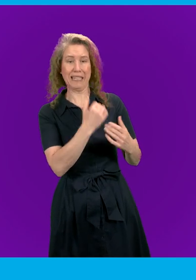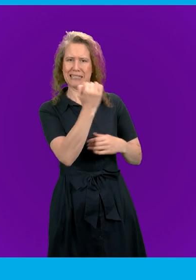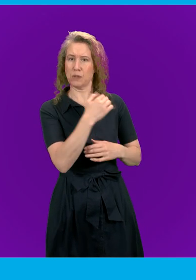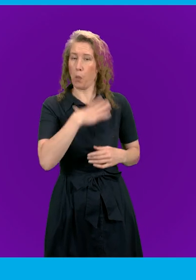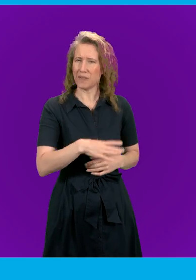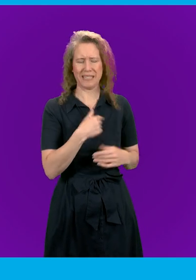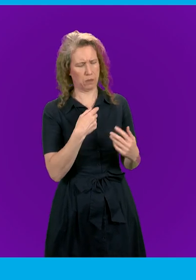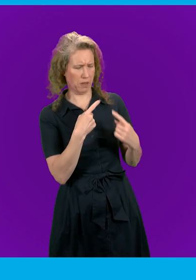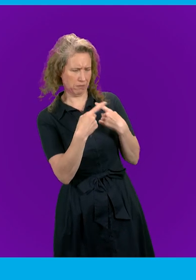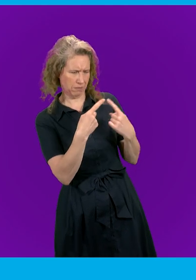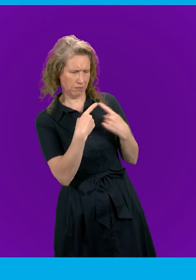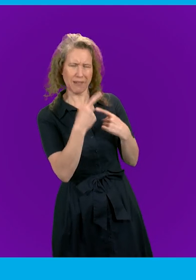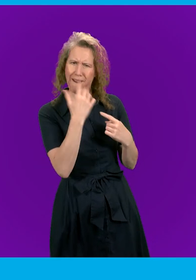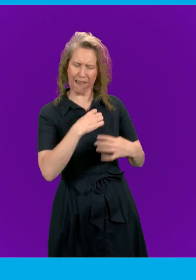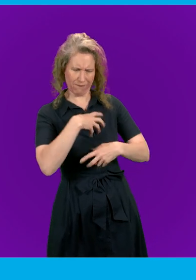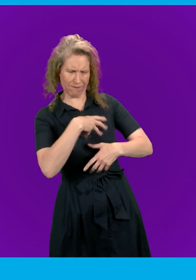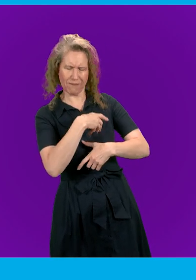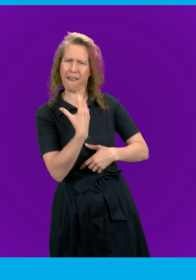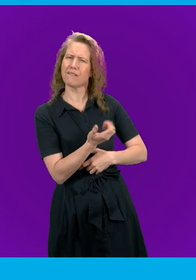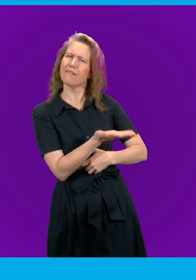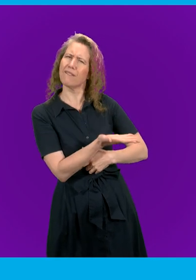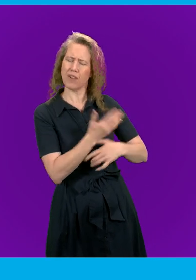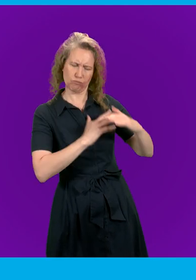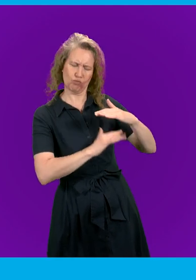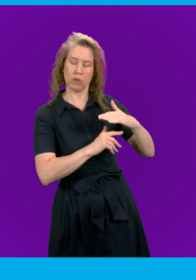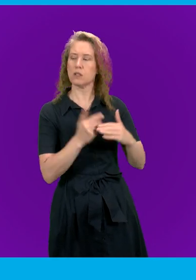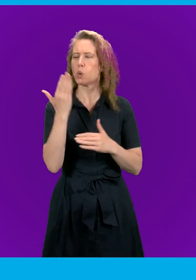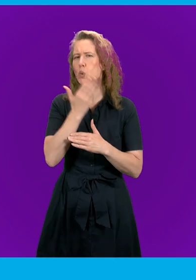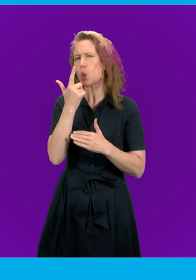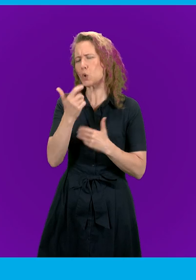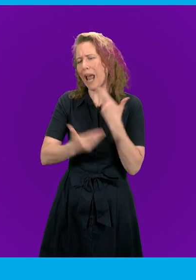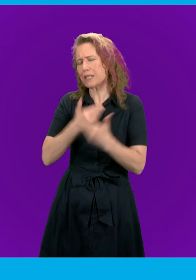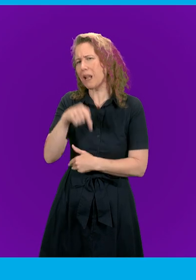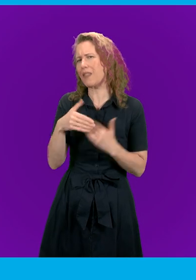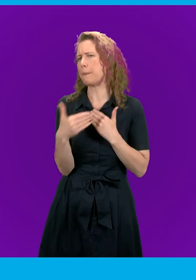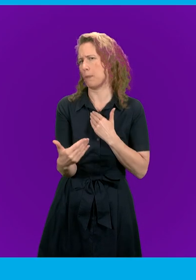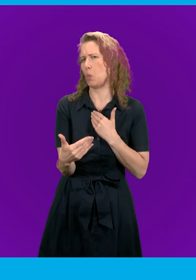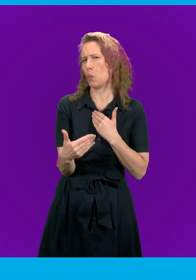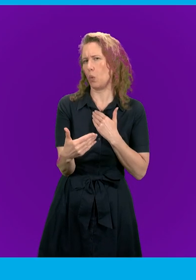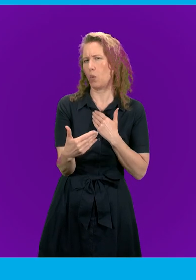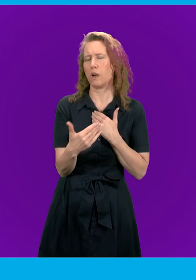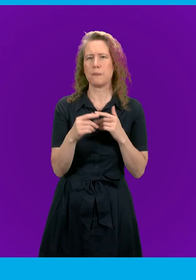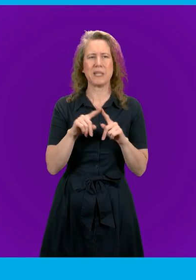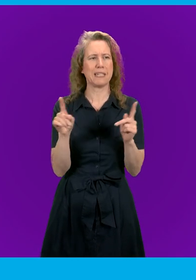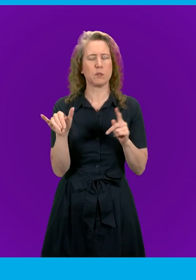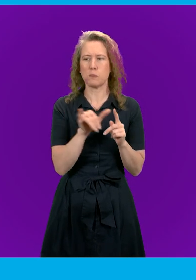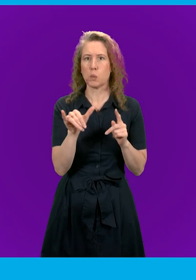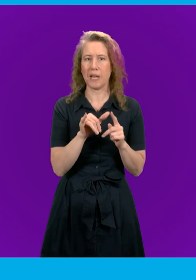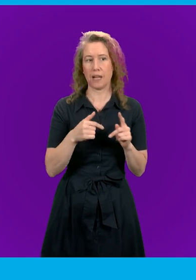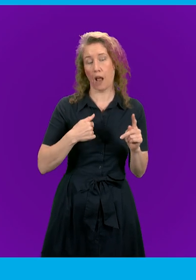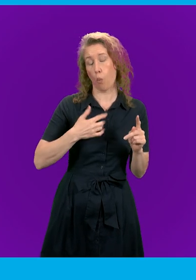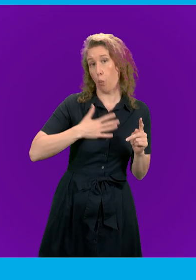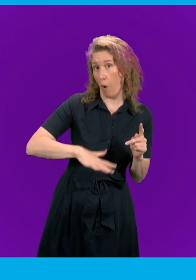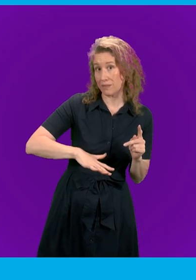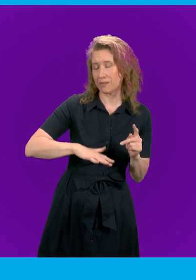all sorts of ways. And also I think schools could do more to talk about the differences between wantedness